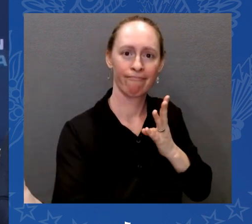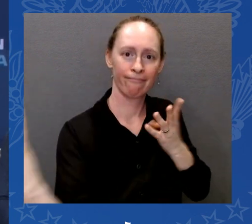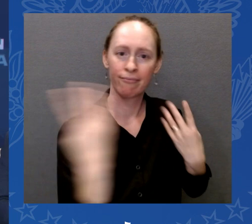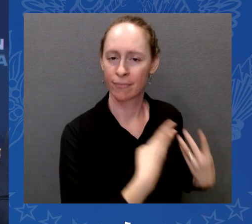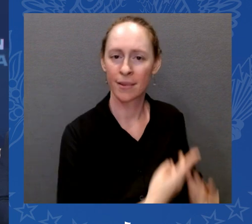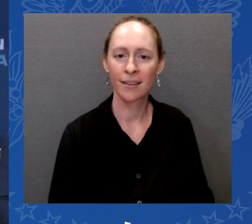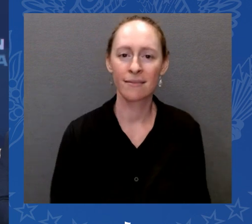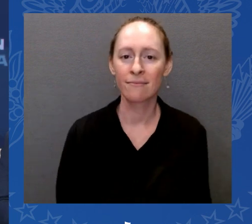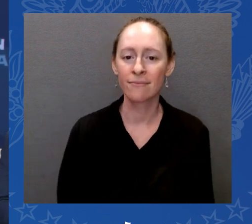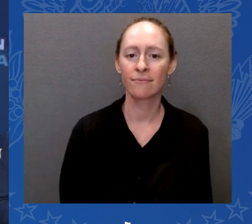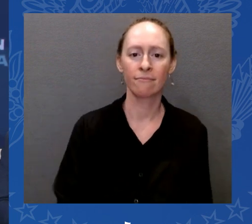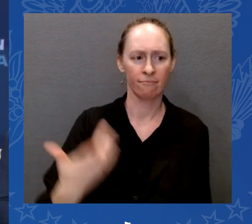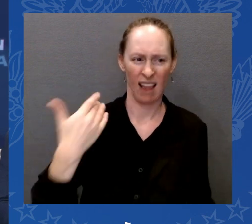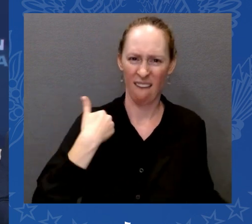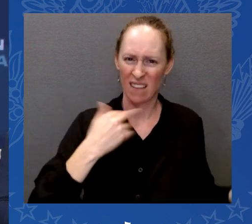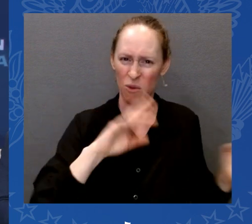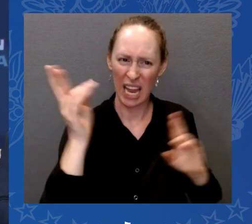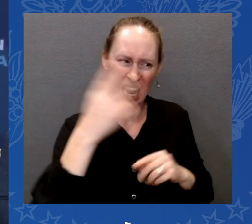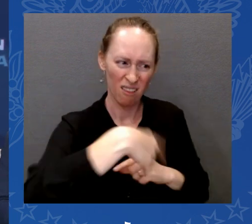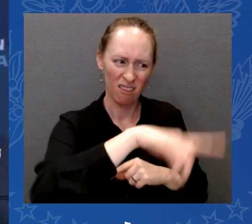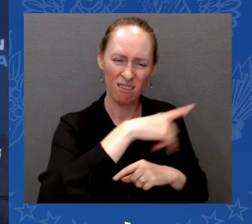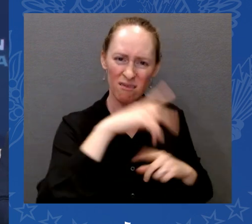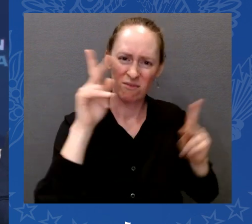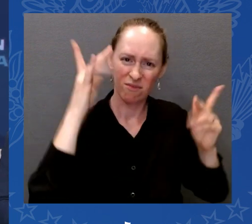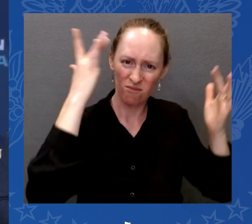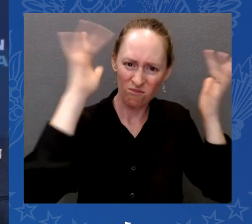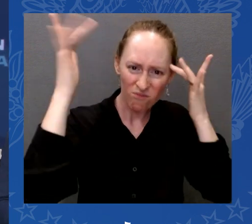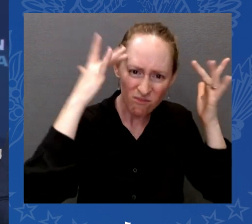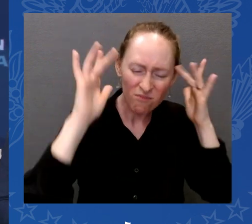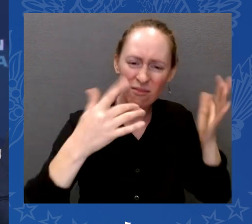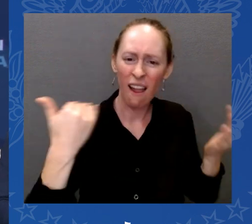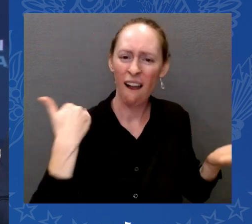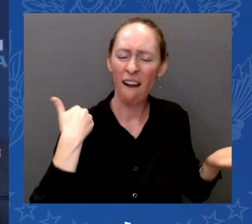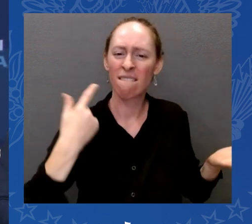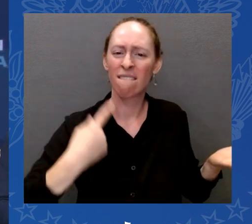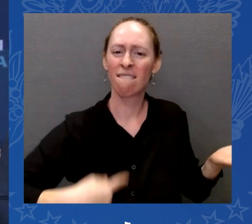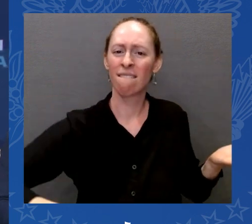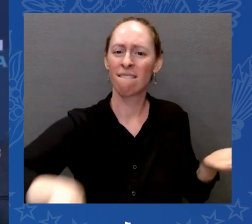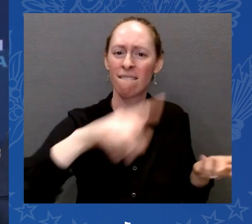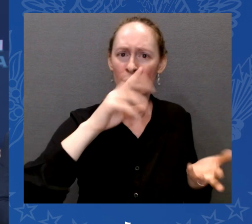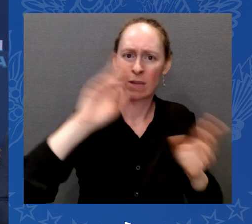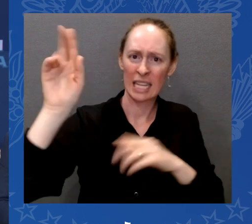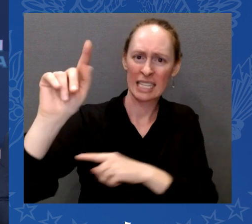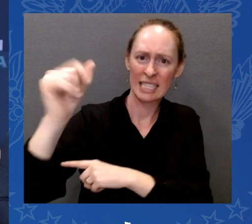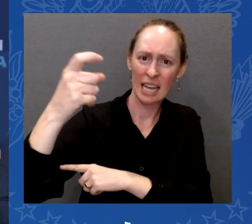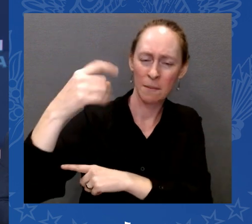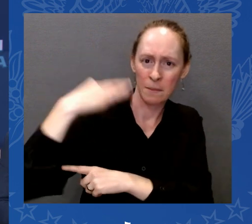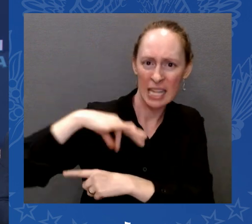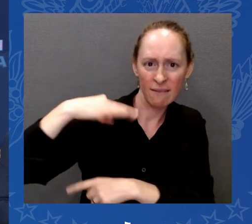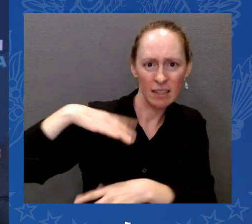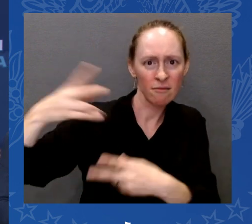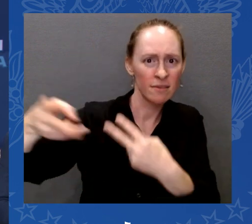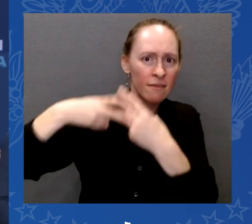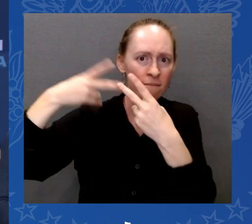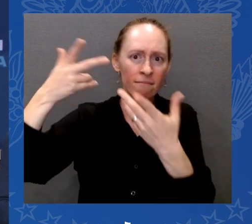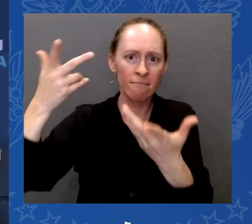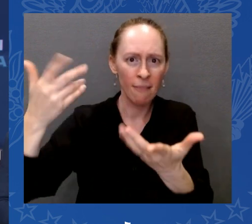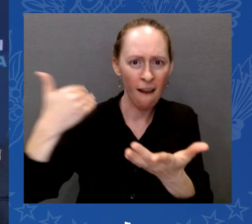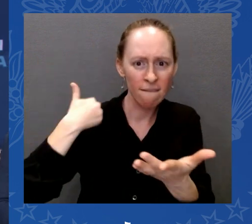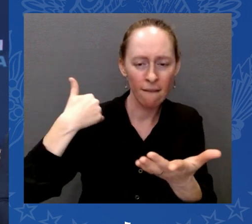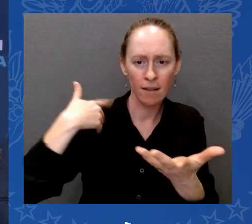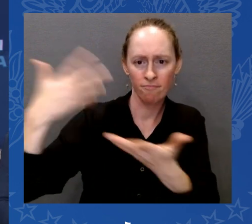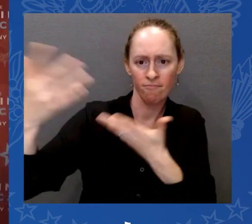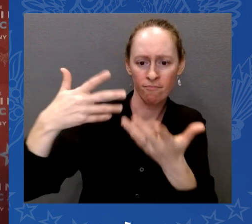to the table with tax incentives, meeting this company, Micron, halfway to get it done. Governor, without your vision and